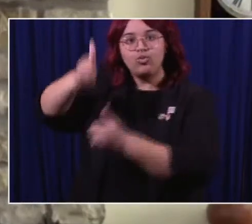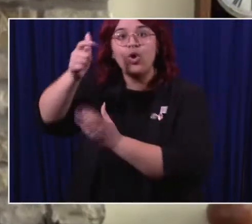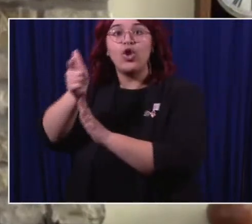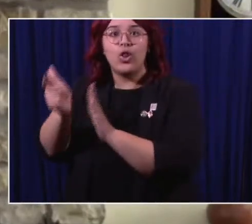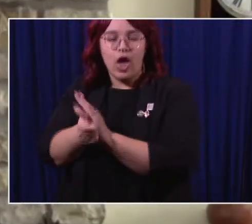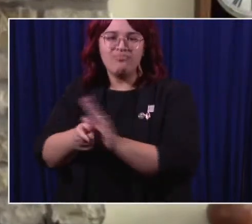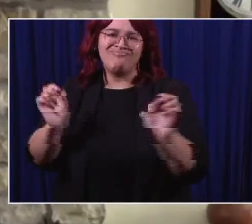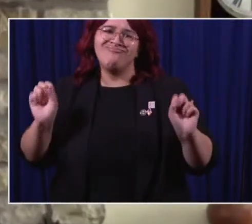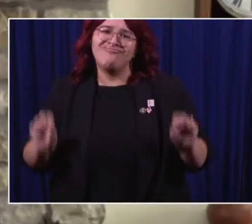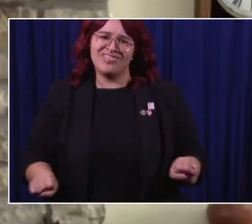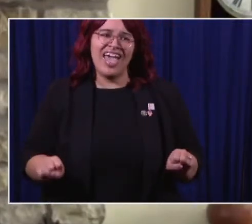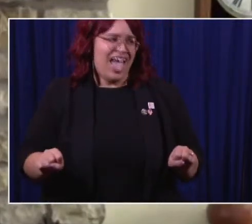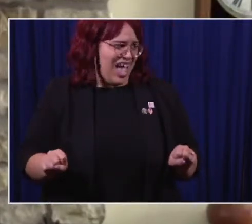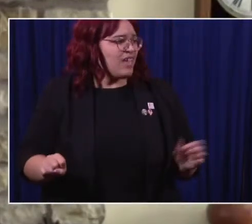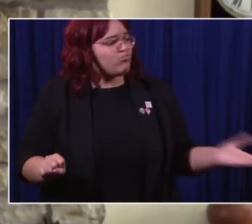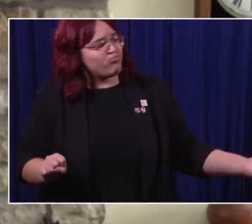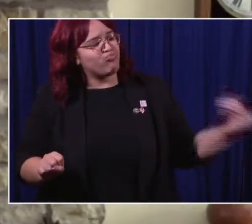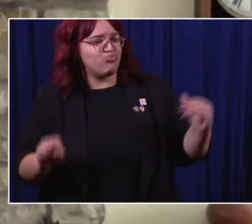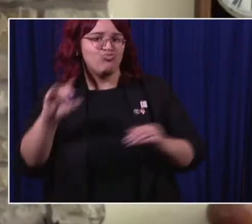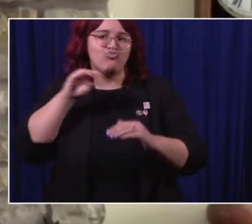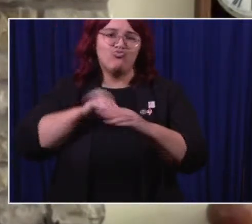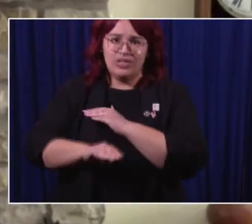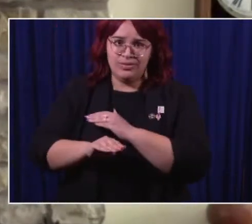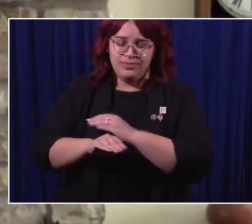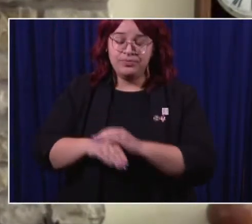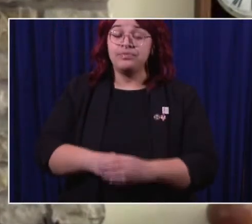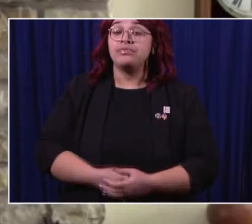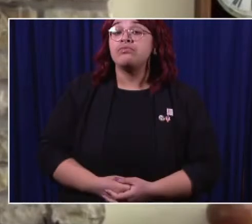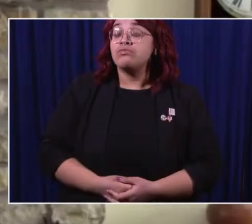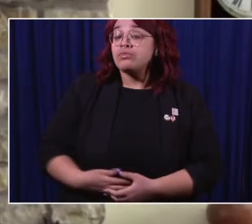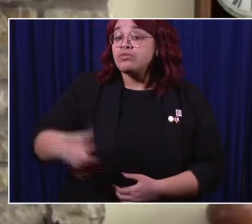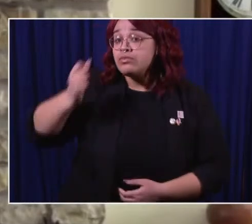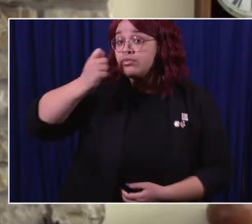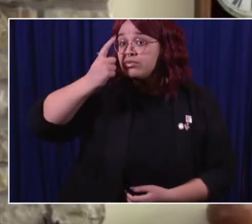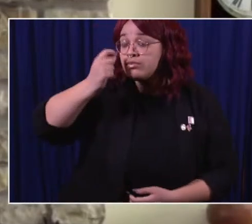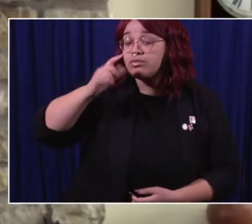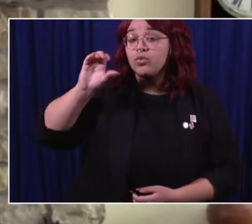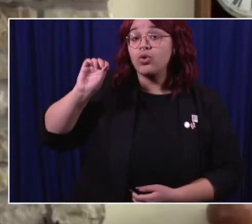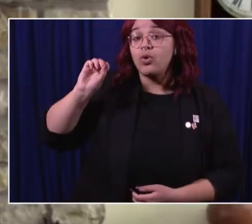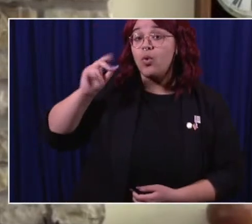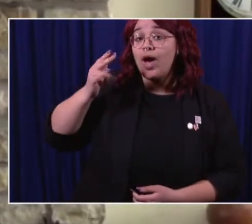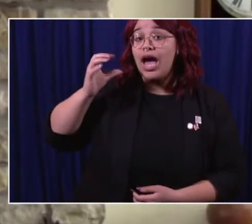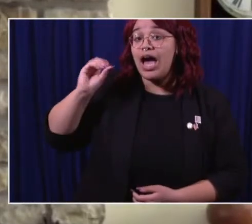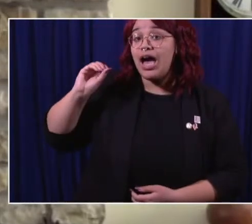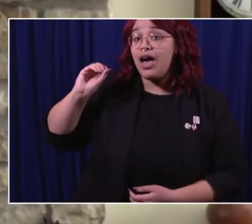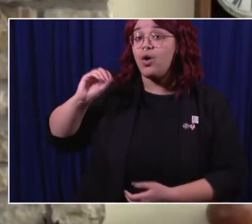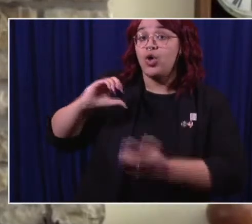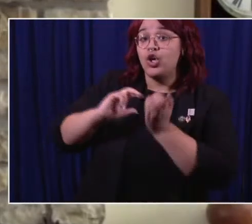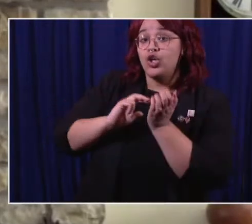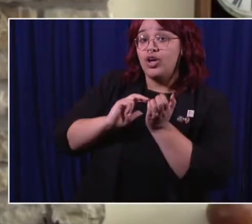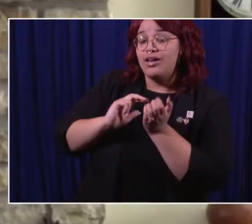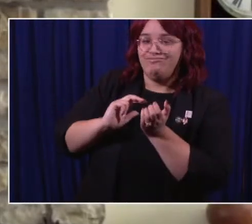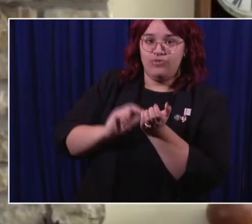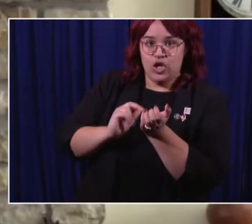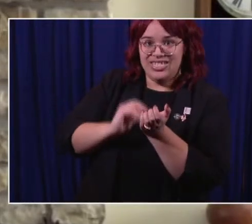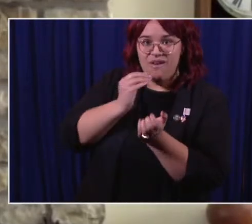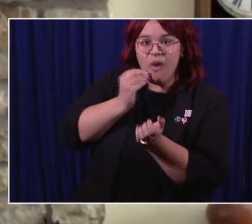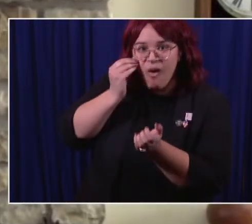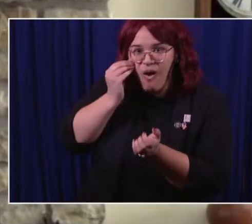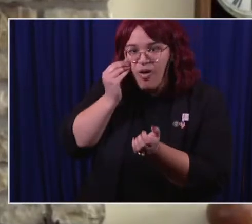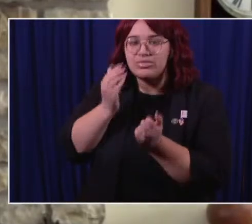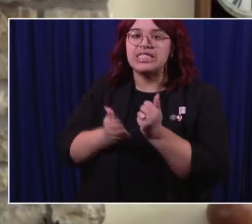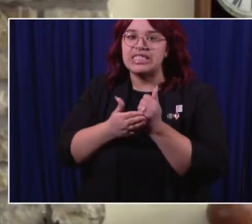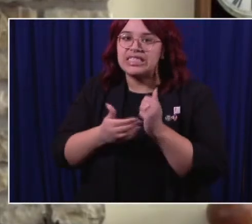colors. Ohio facilities are required to report in weekly and update our dashboard to indicate